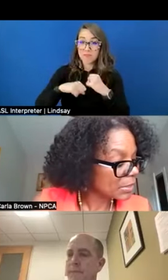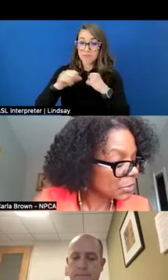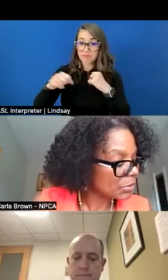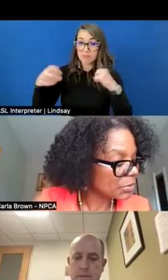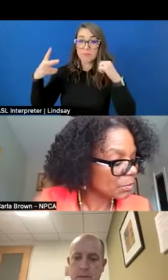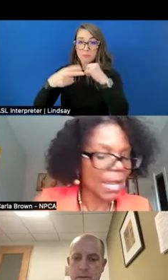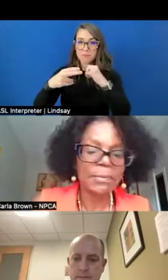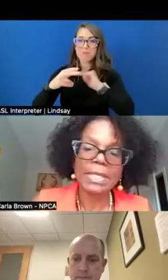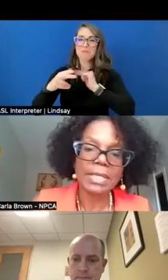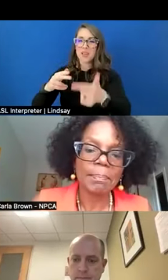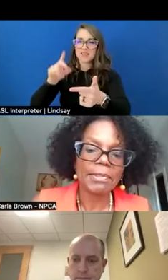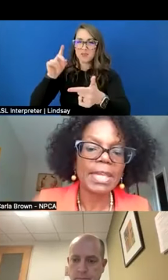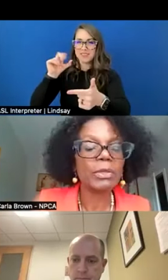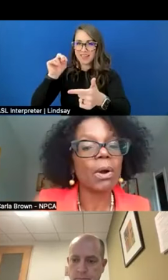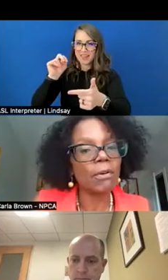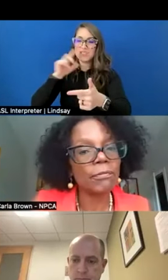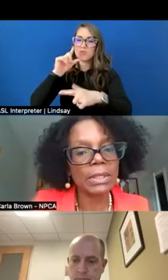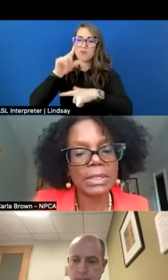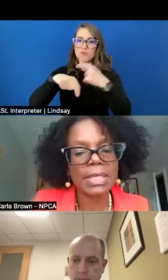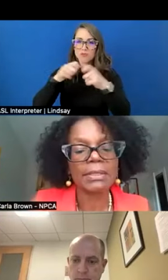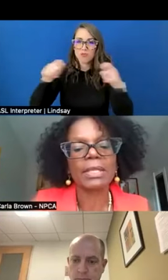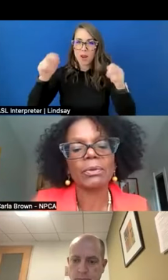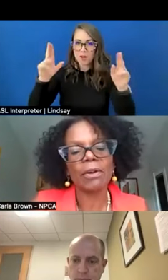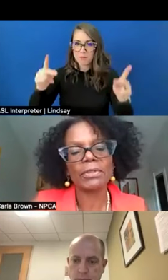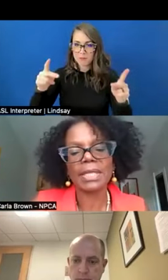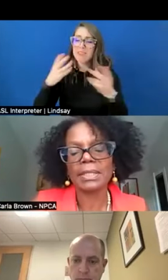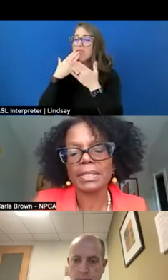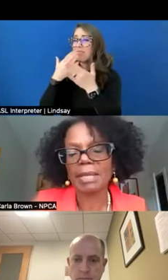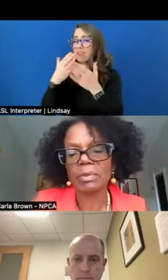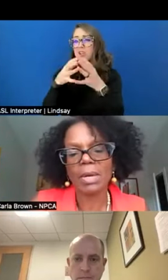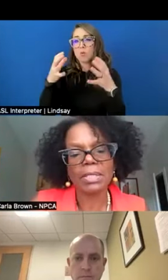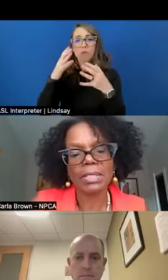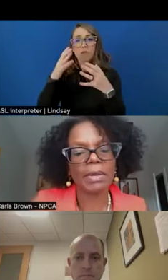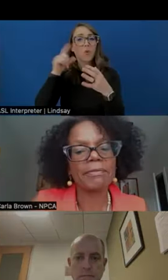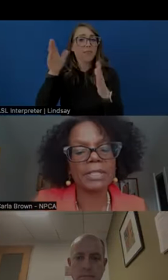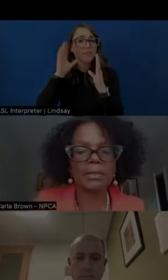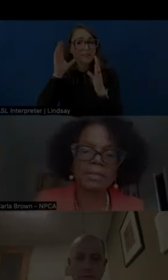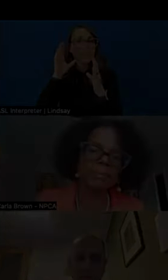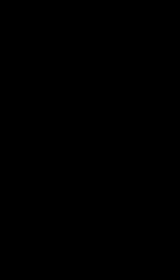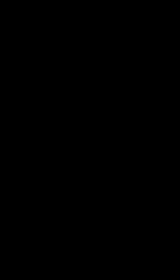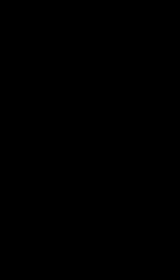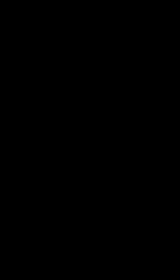Dan to wrap things up. Thank you all for listening, and thank you all for taking the time to watch these great videos.